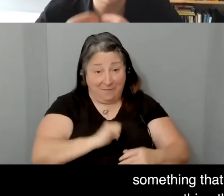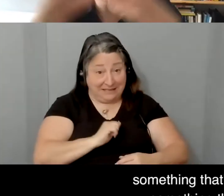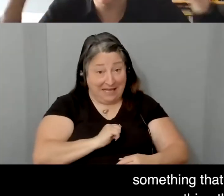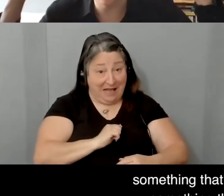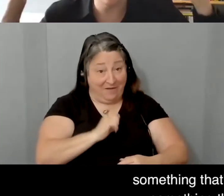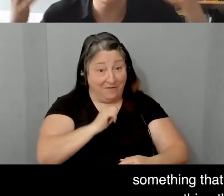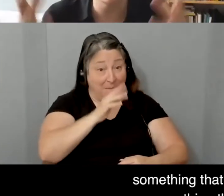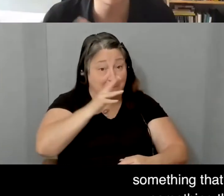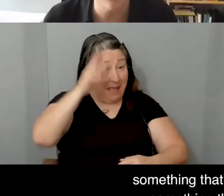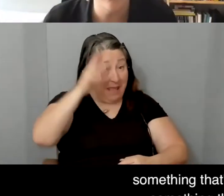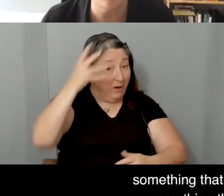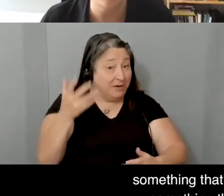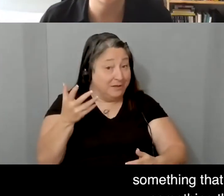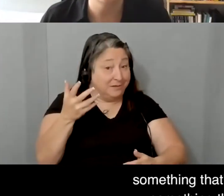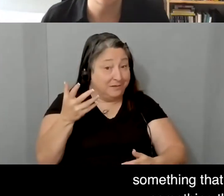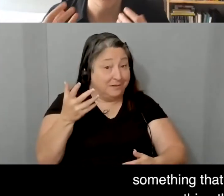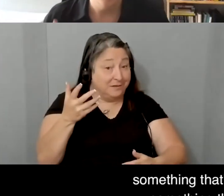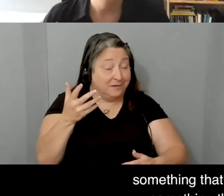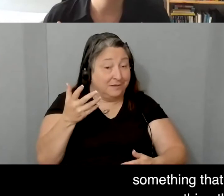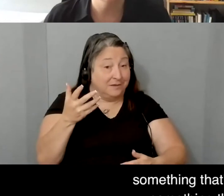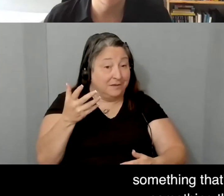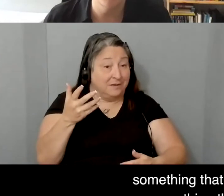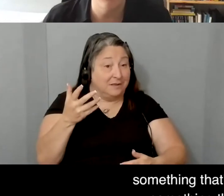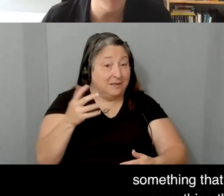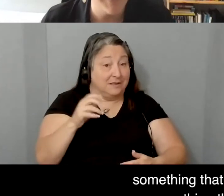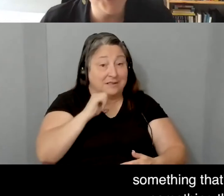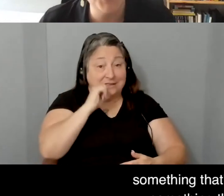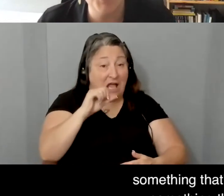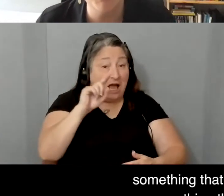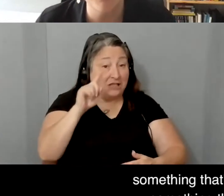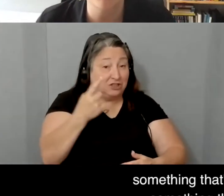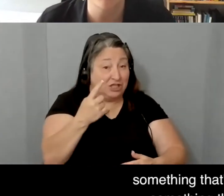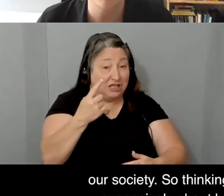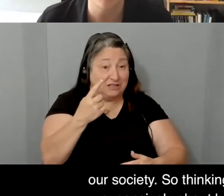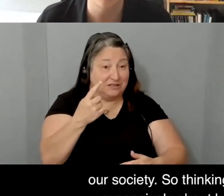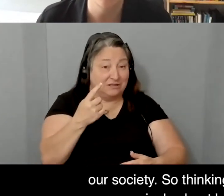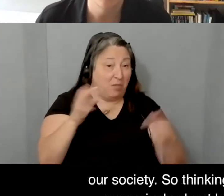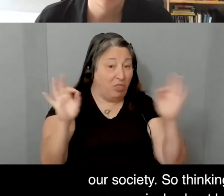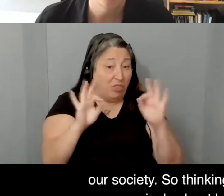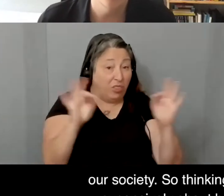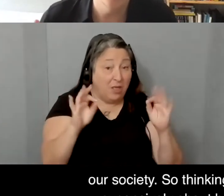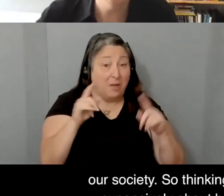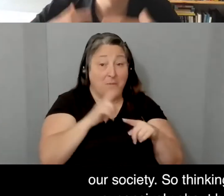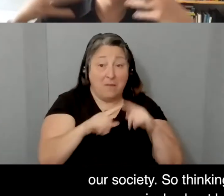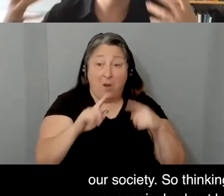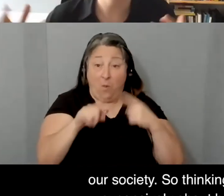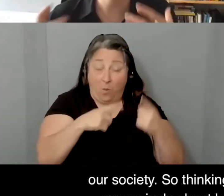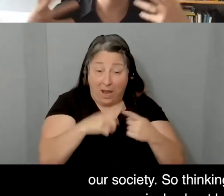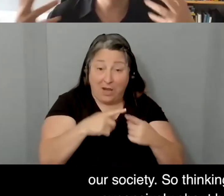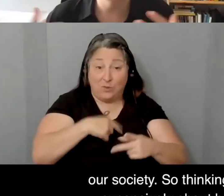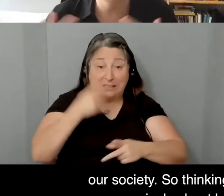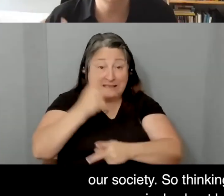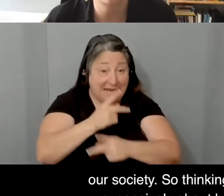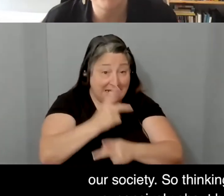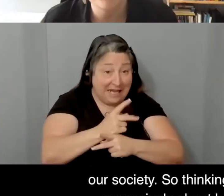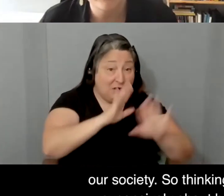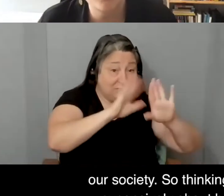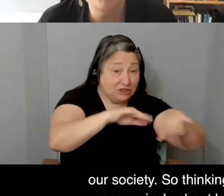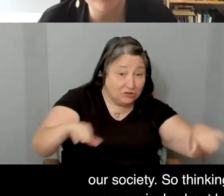like something that's like, a throwaway. This is something that is literally building our society. So thinking in some